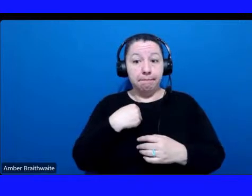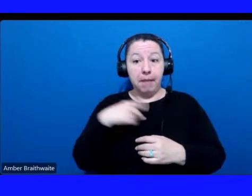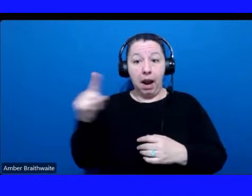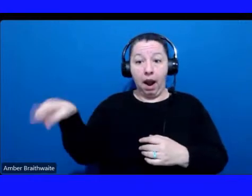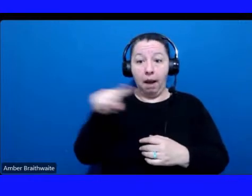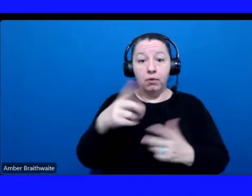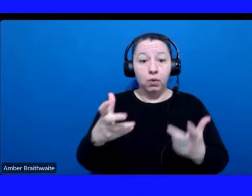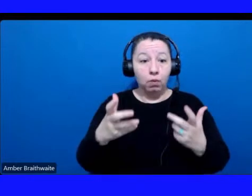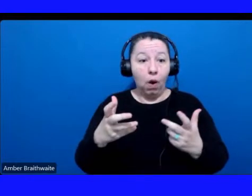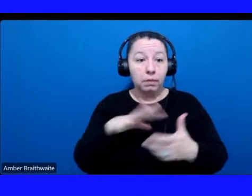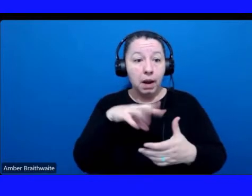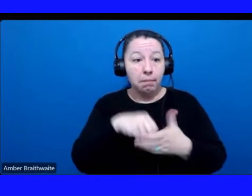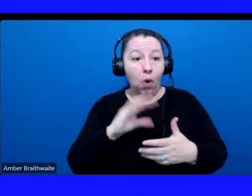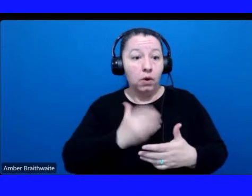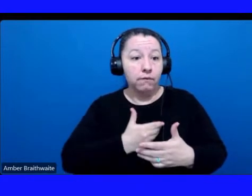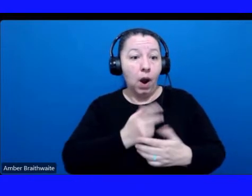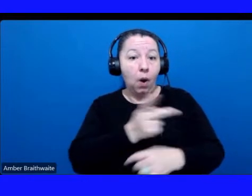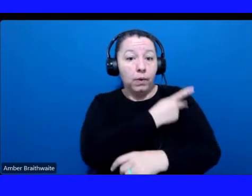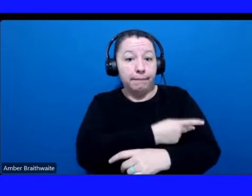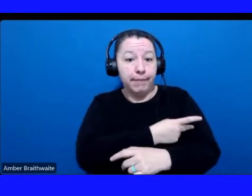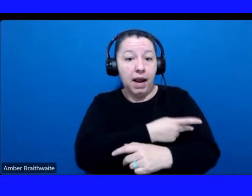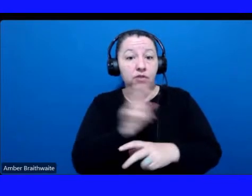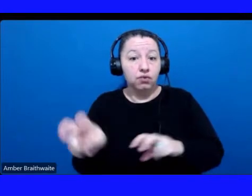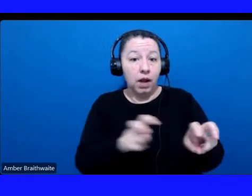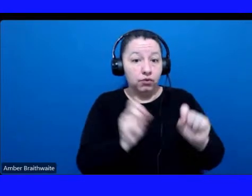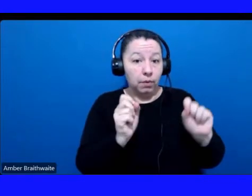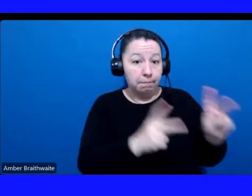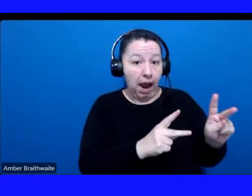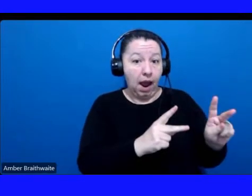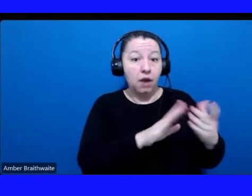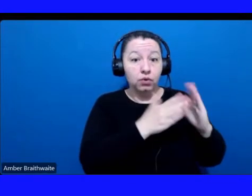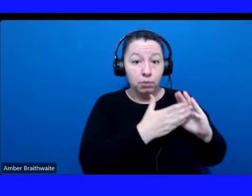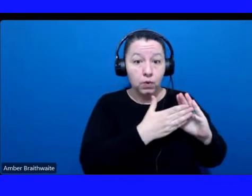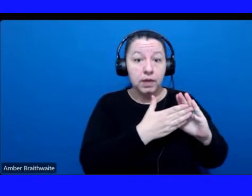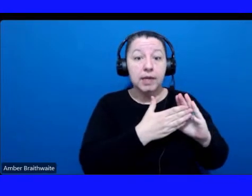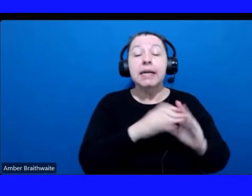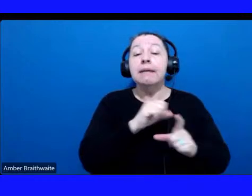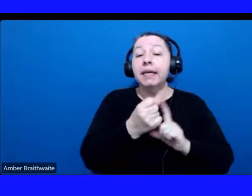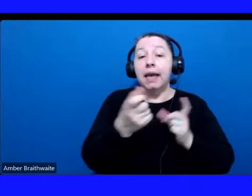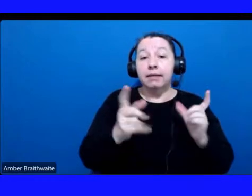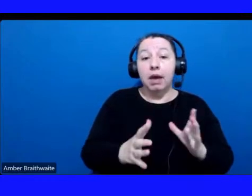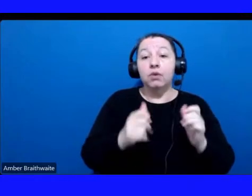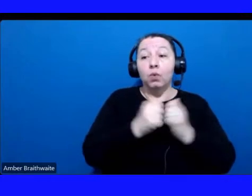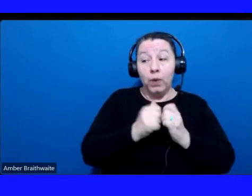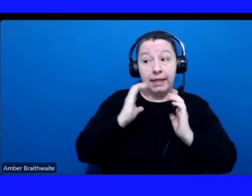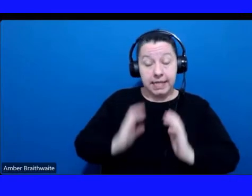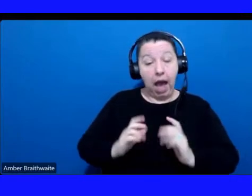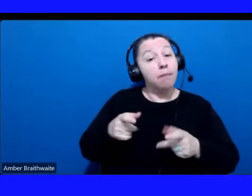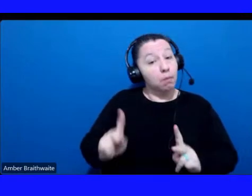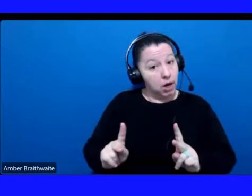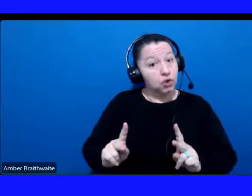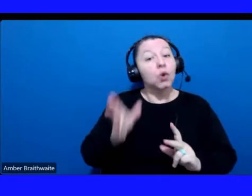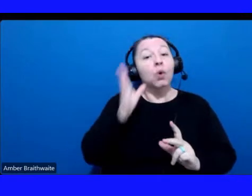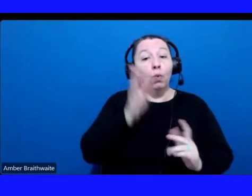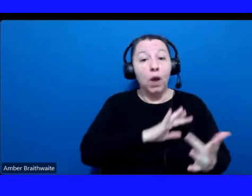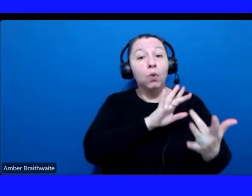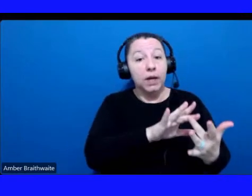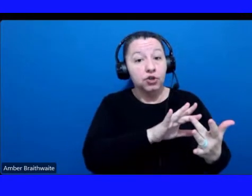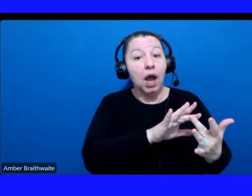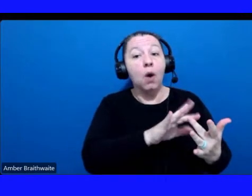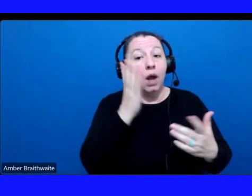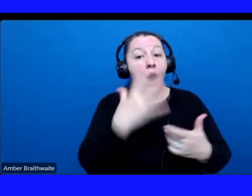participant plan, depending on the unique circumstances of that family or that client. Thank you.